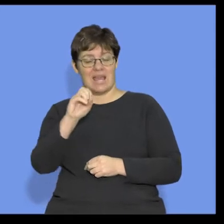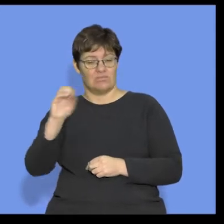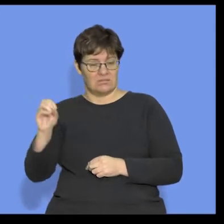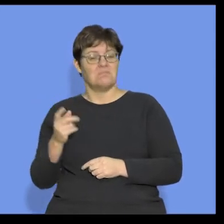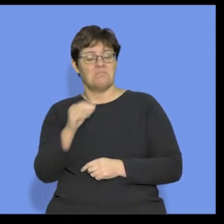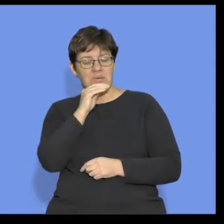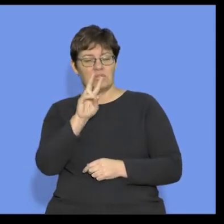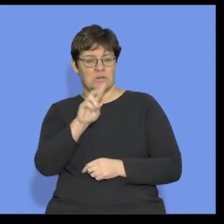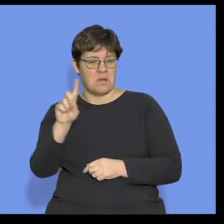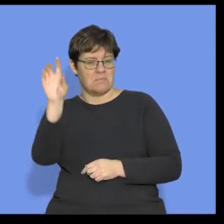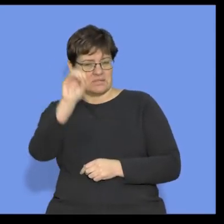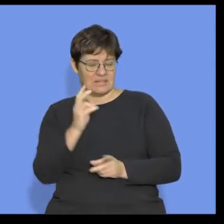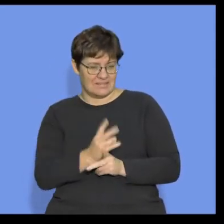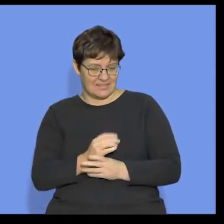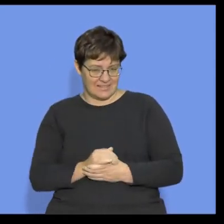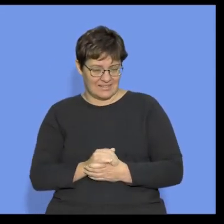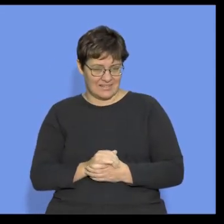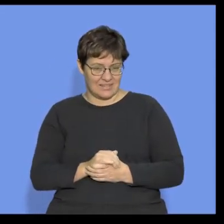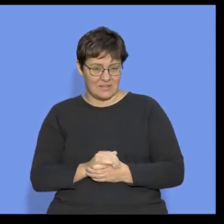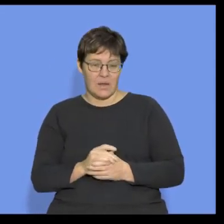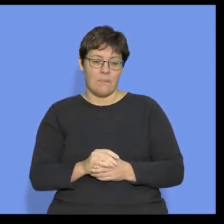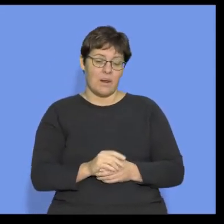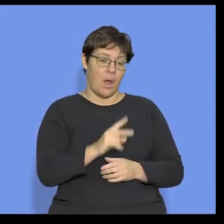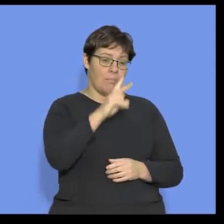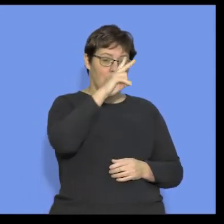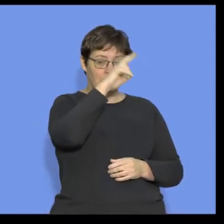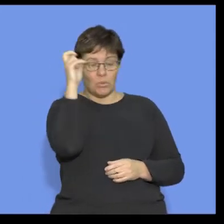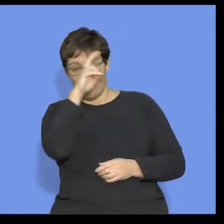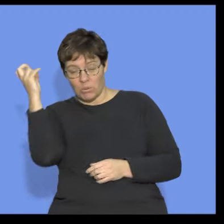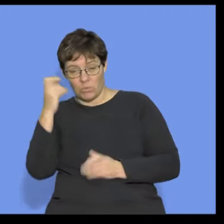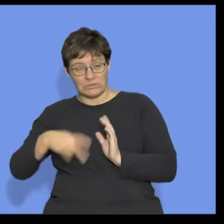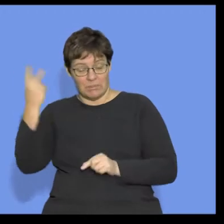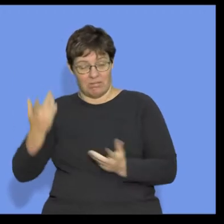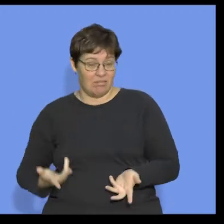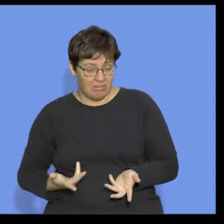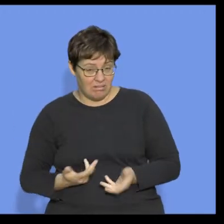over 100, which is 21%. The chance of getting blue, blue.